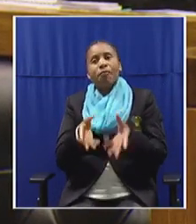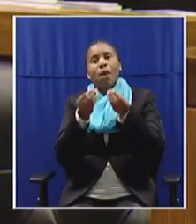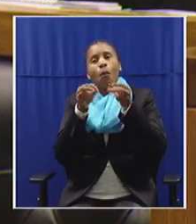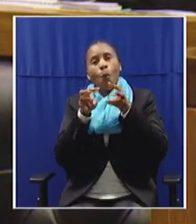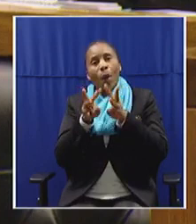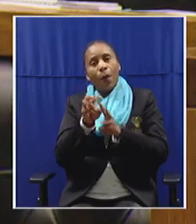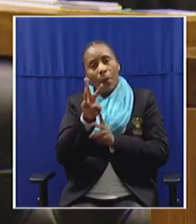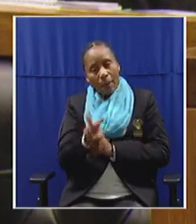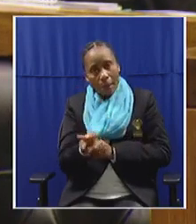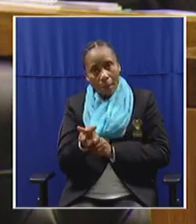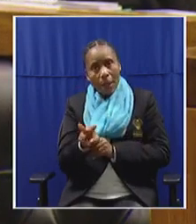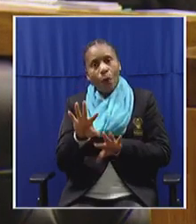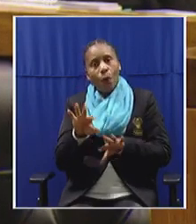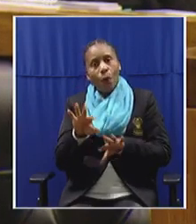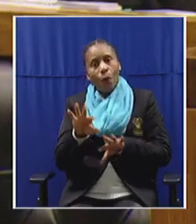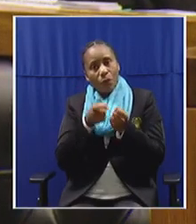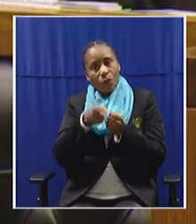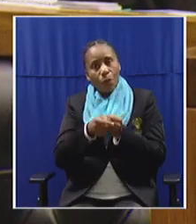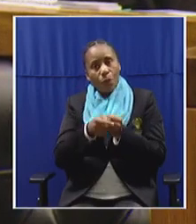way of supporting those farmers.